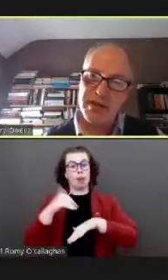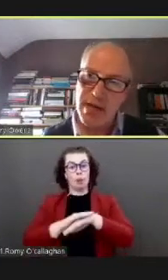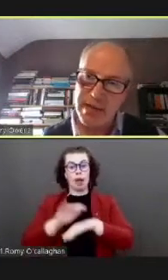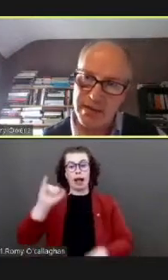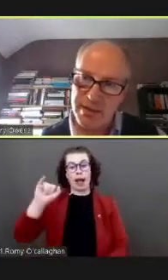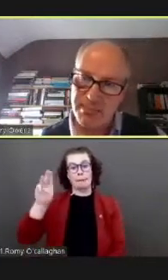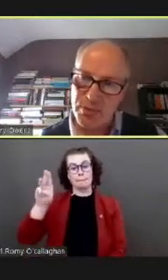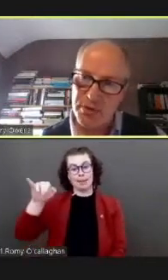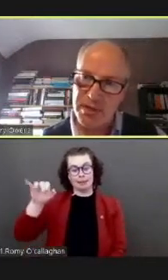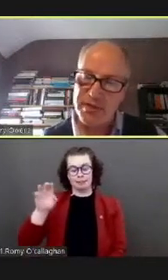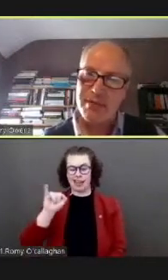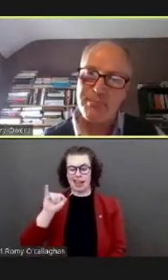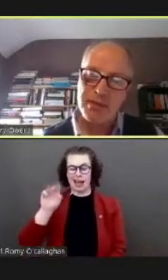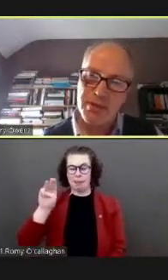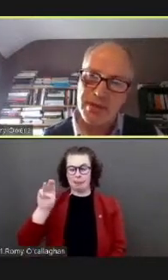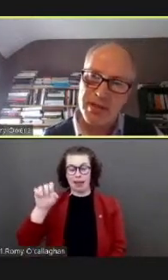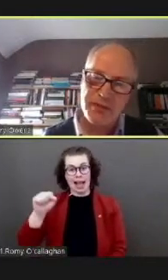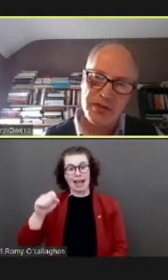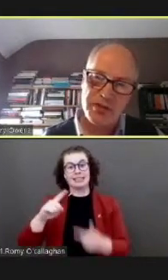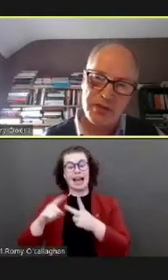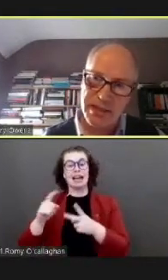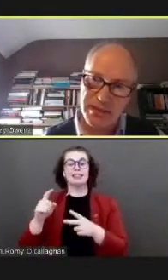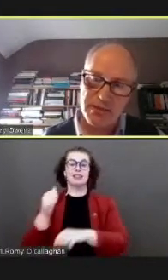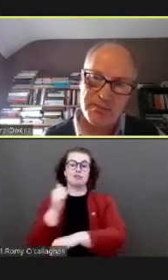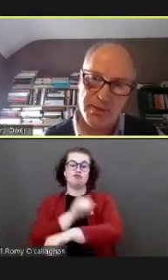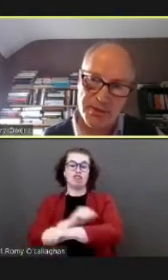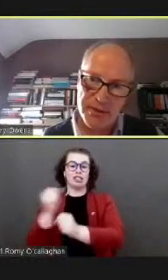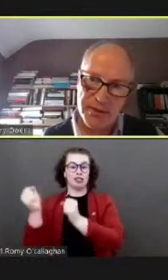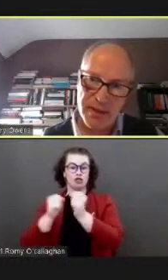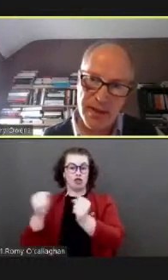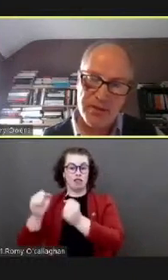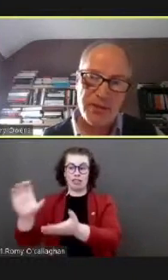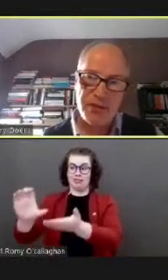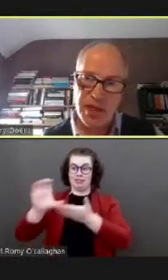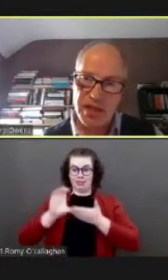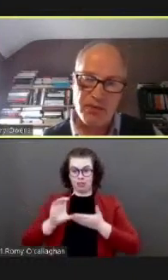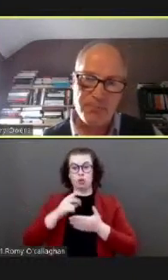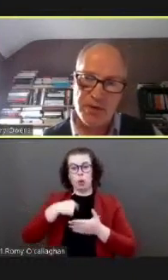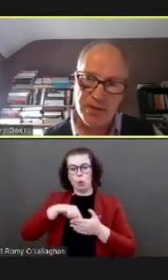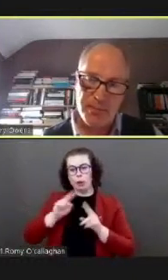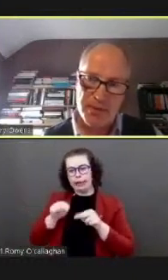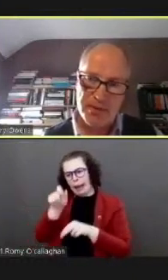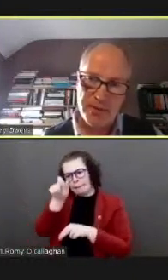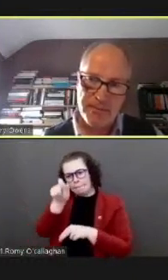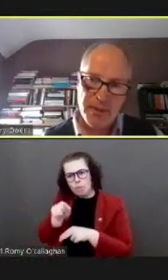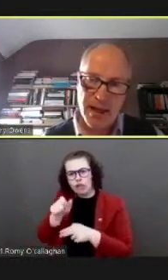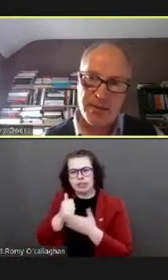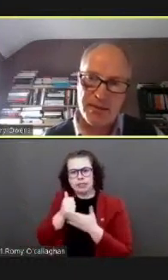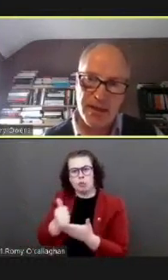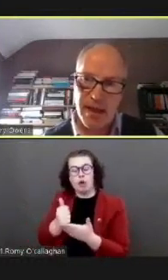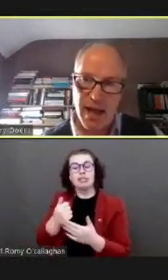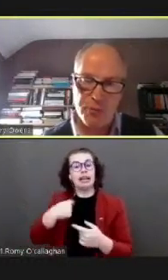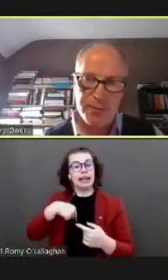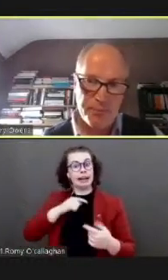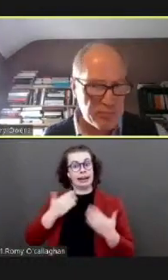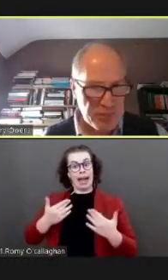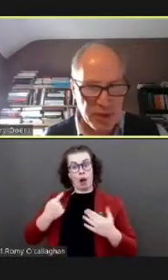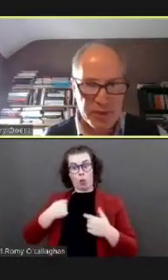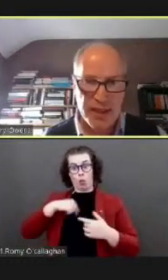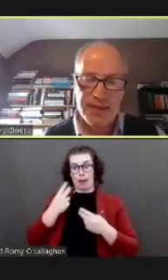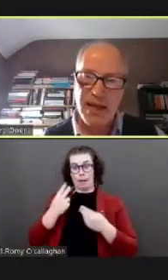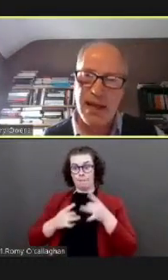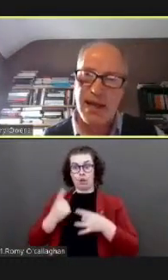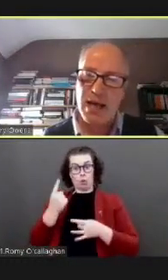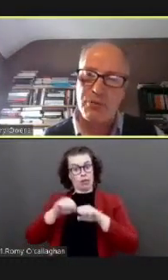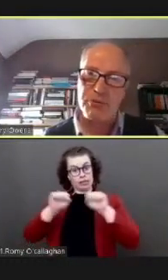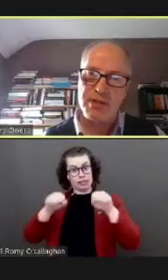a range of very practical supports that are built around the individual needs of the person. So they change from person to person. And we, you